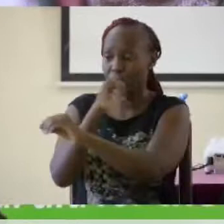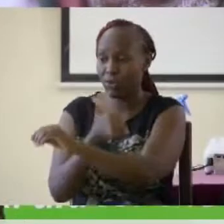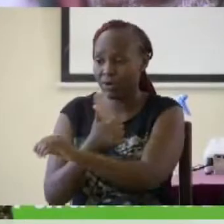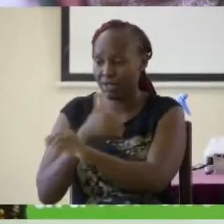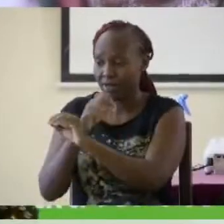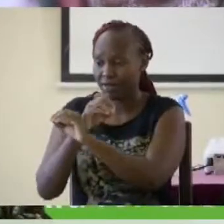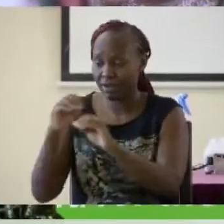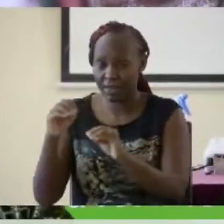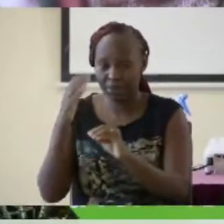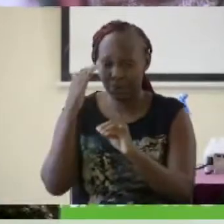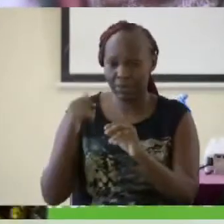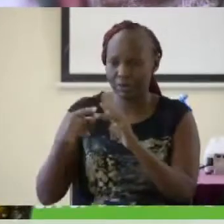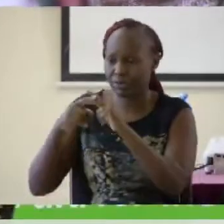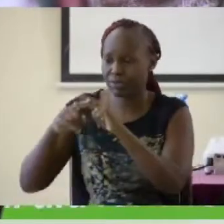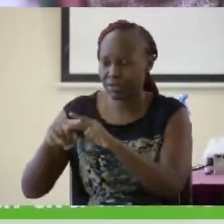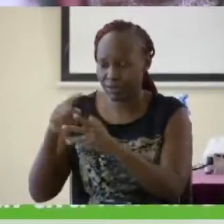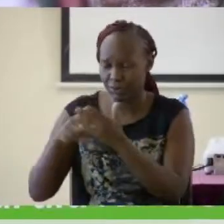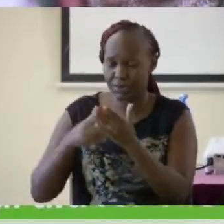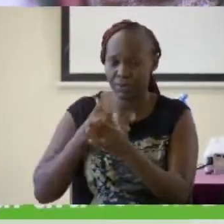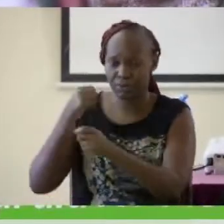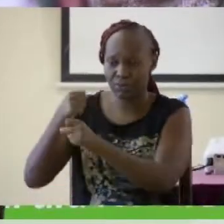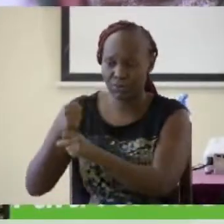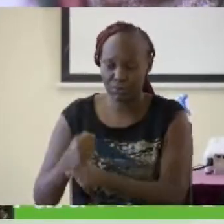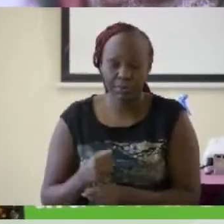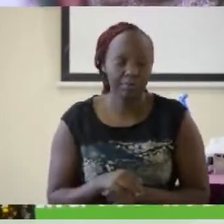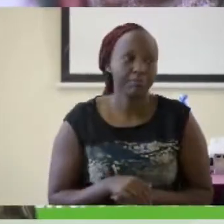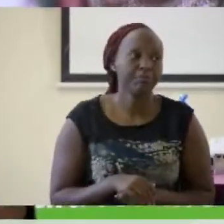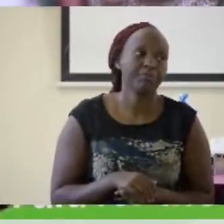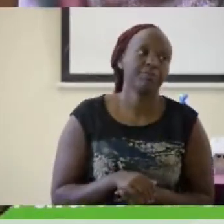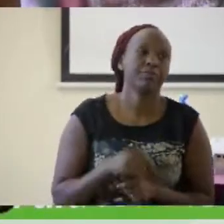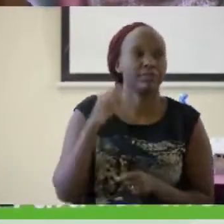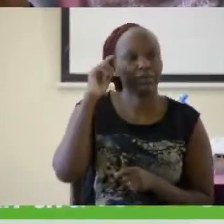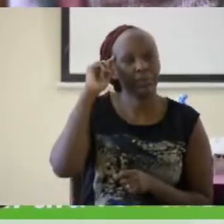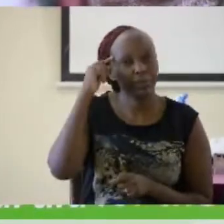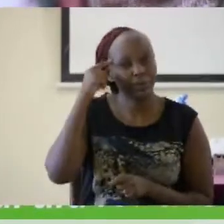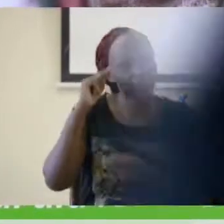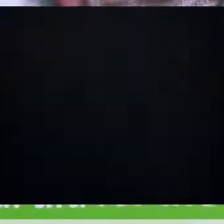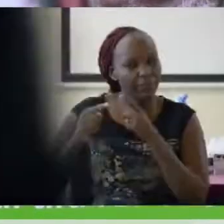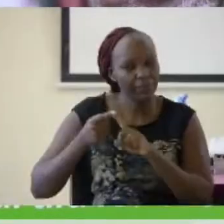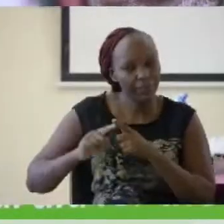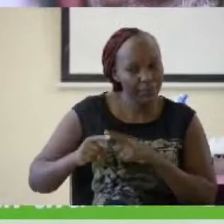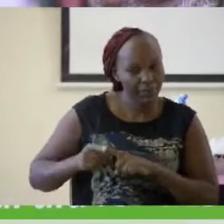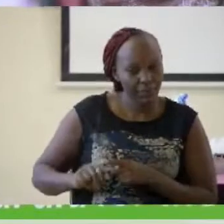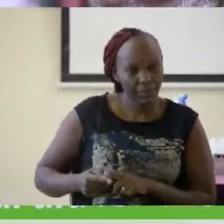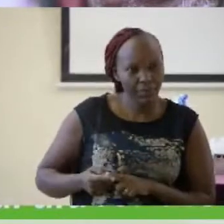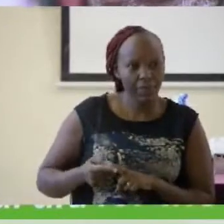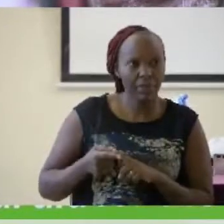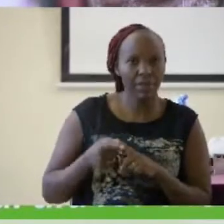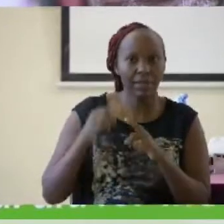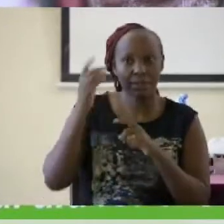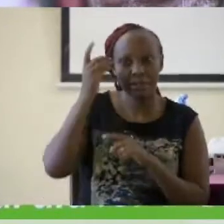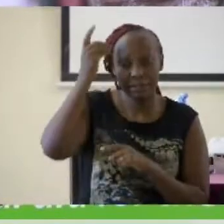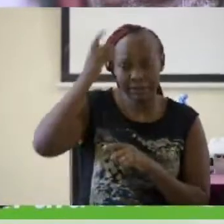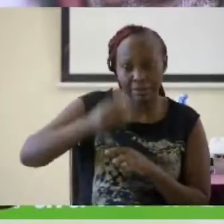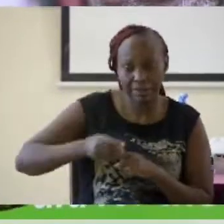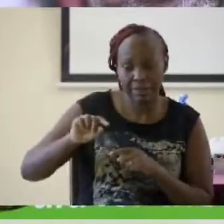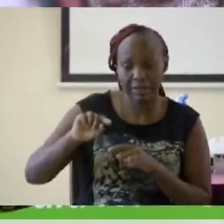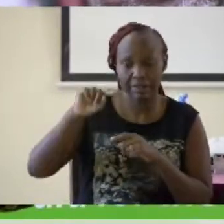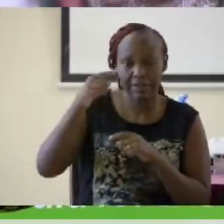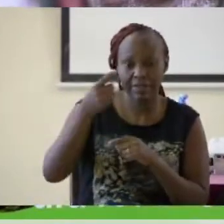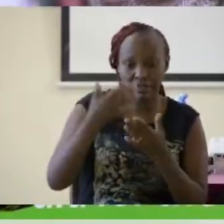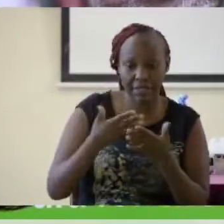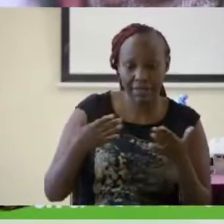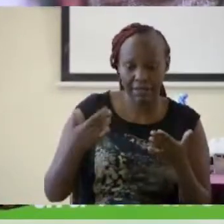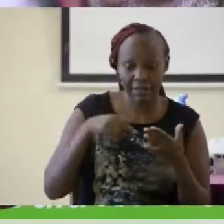to even start doing what I'm doing. So we thought through it and decided the first thing we